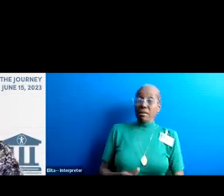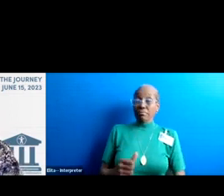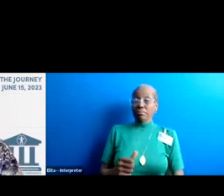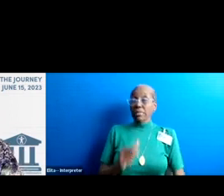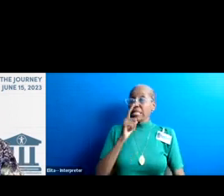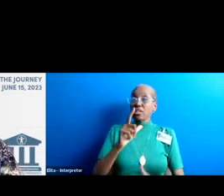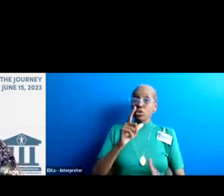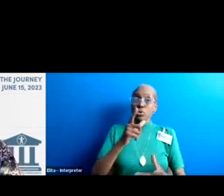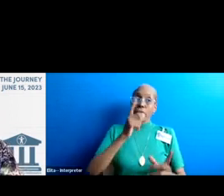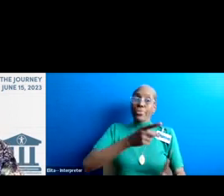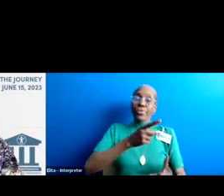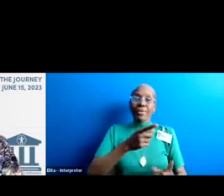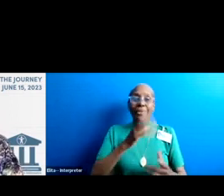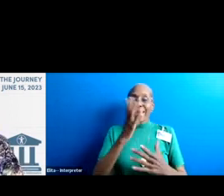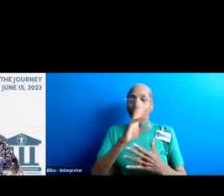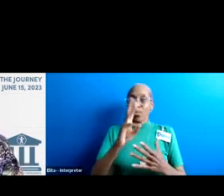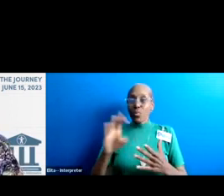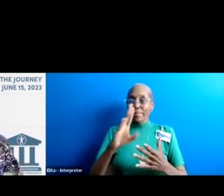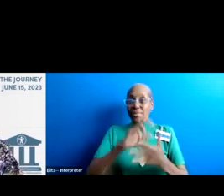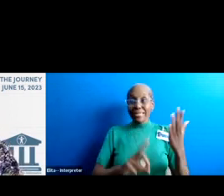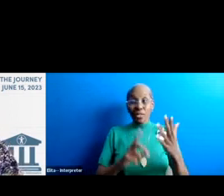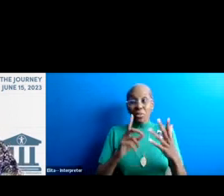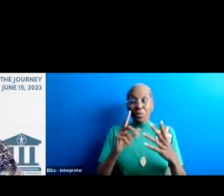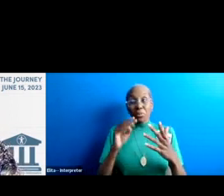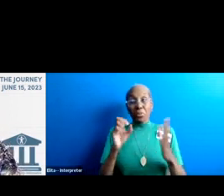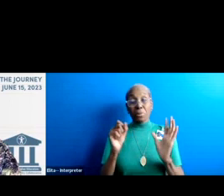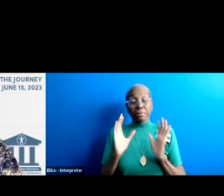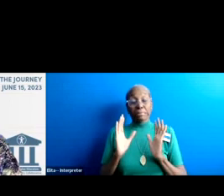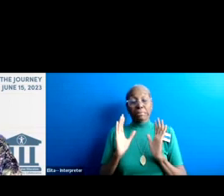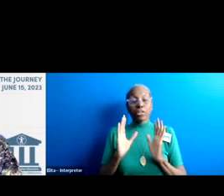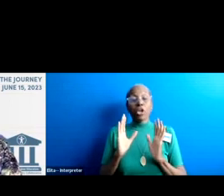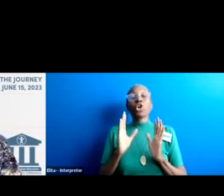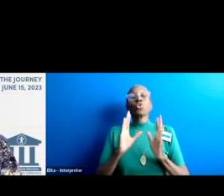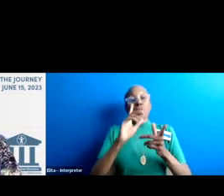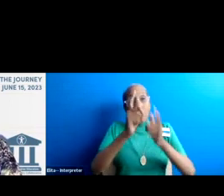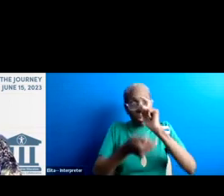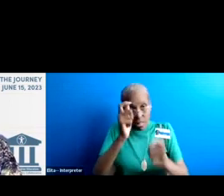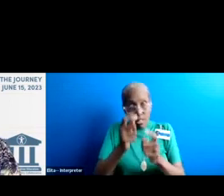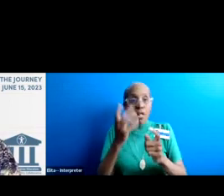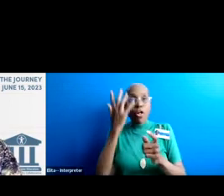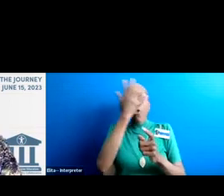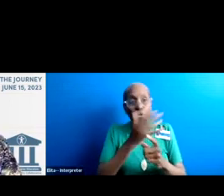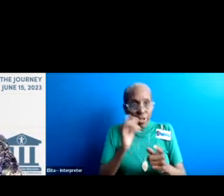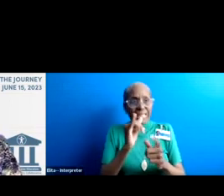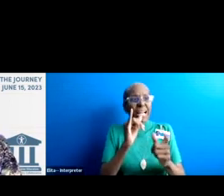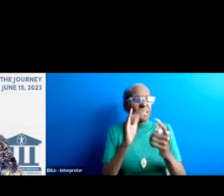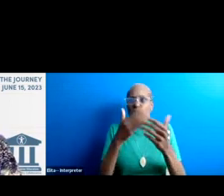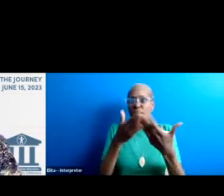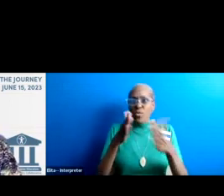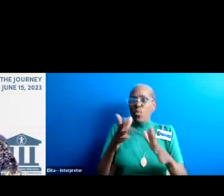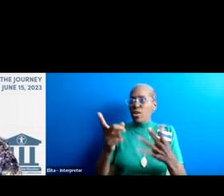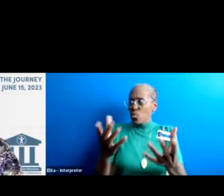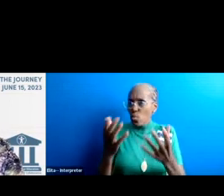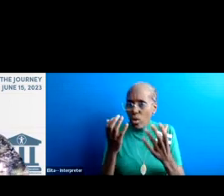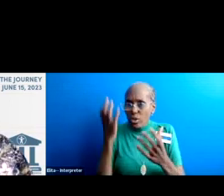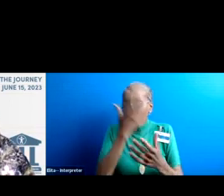on any web designer's toes out there. You can customize the look of your headings to look however you want them to